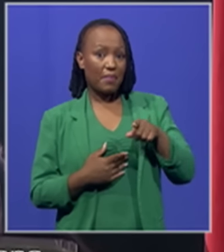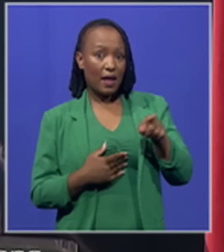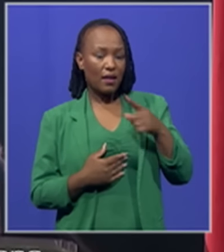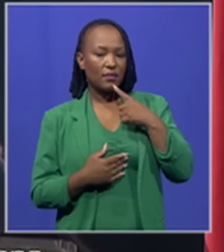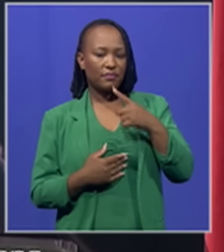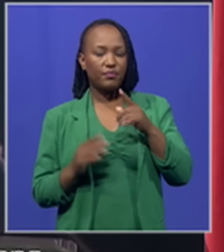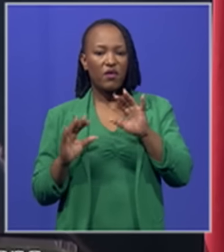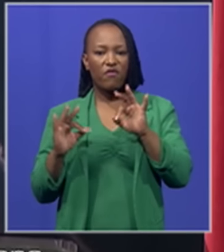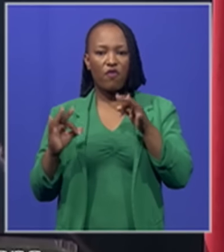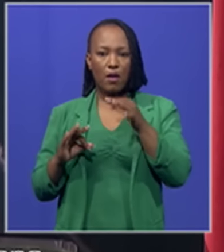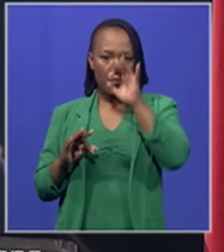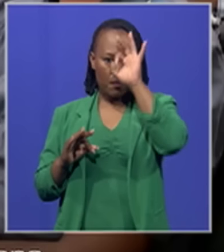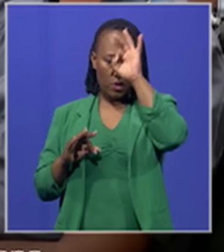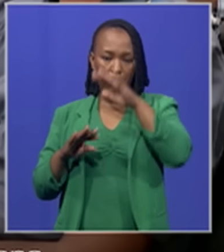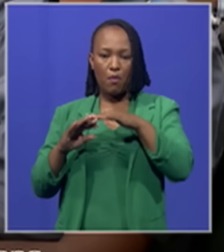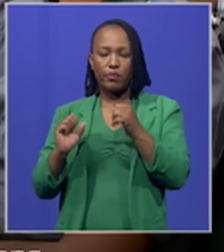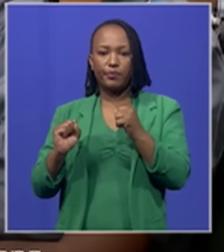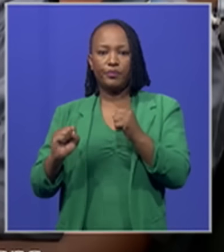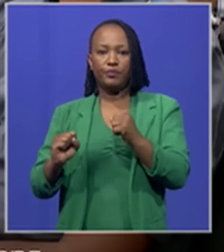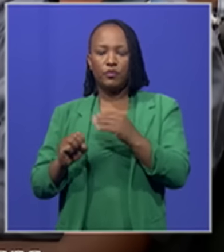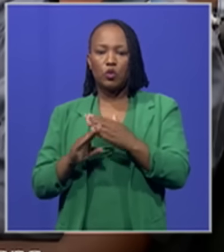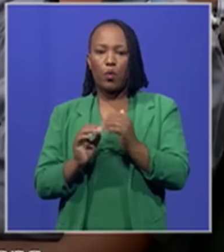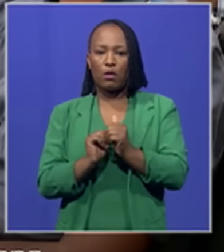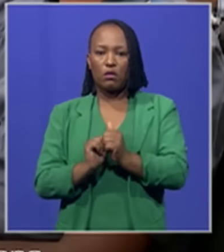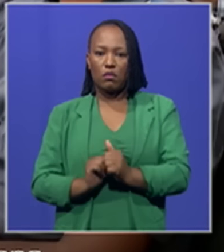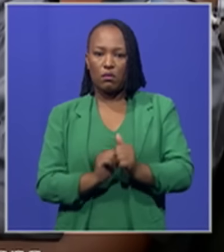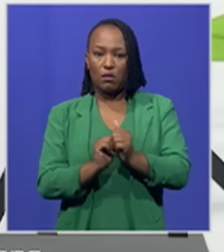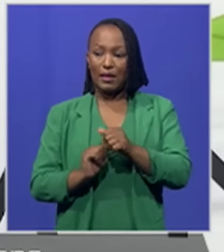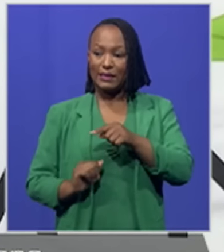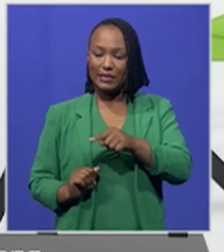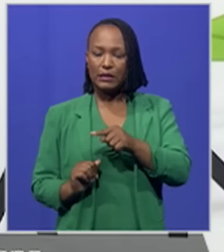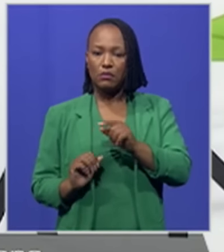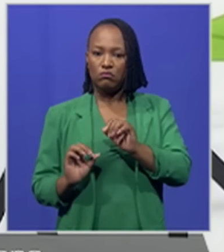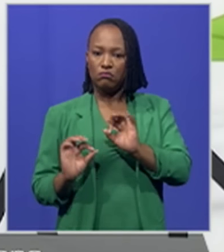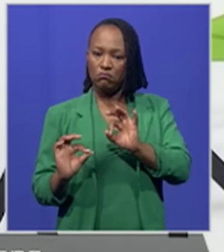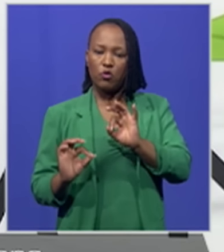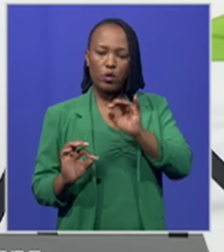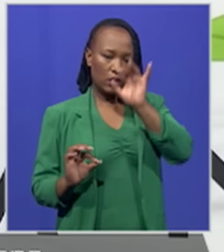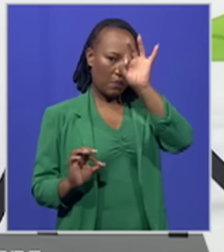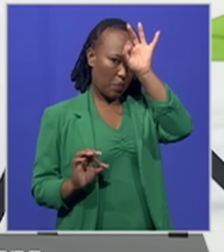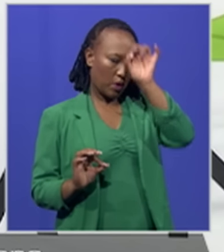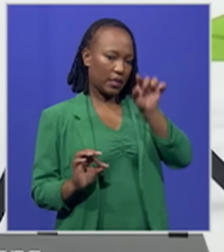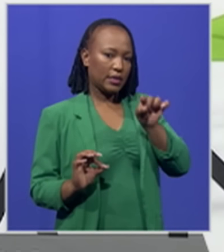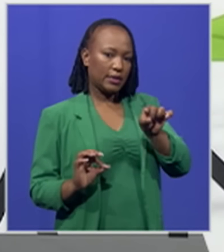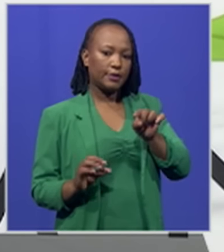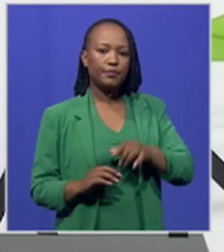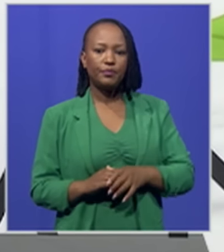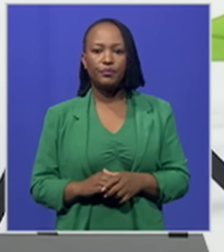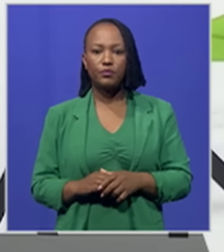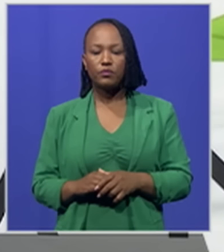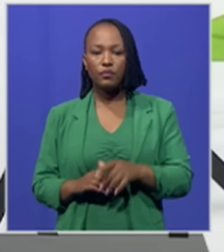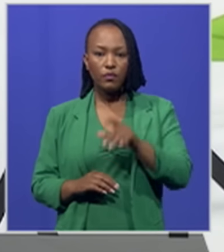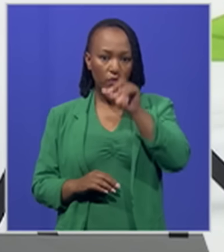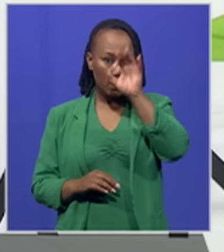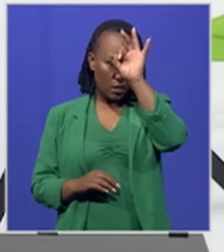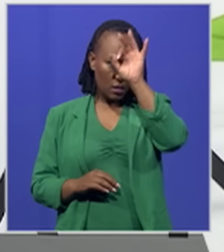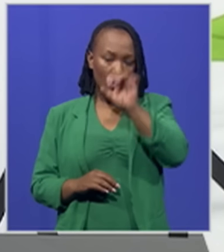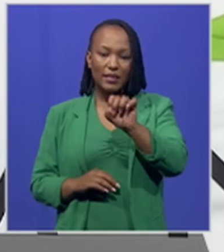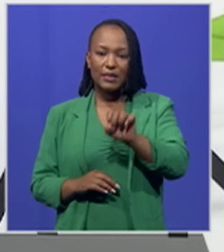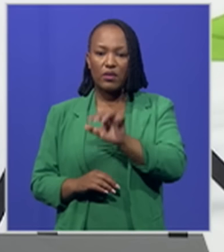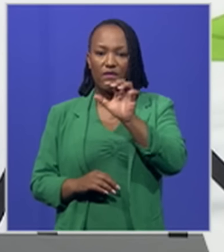tsa sepolesa ho netefatsa tshebedisano mmoho pakeng tsa tsona le sepolesa. The South African Police Services are not only doing the work with the Metro,